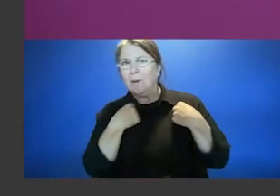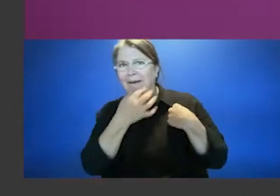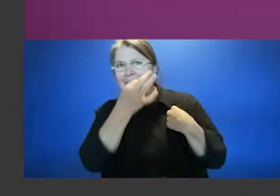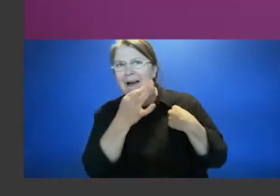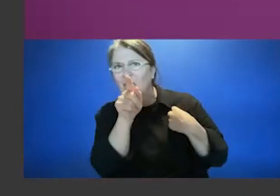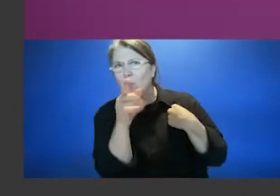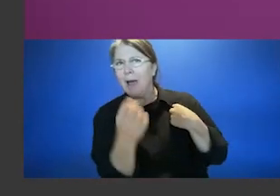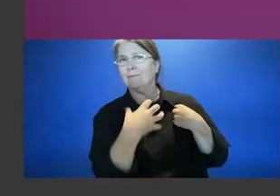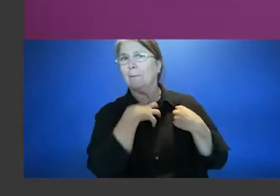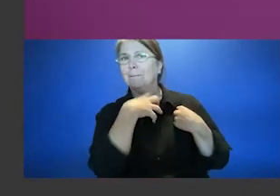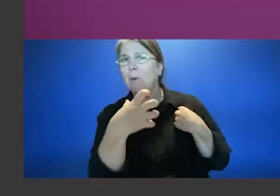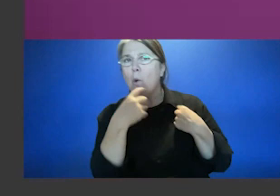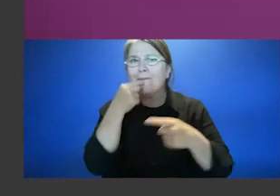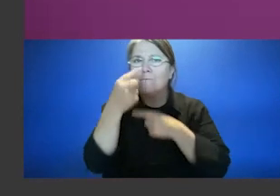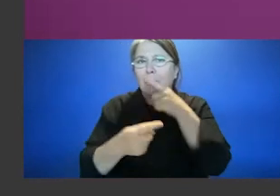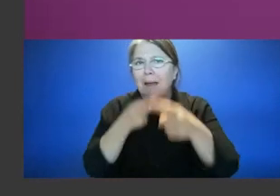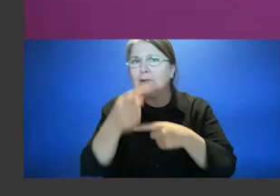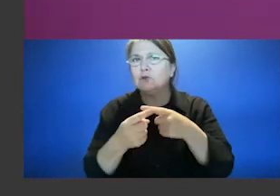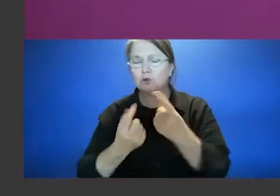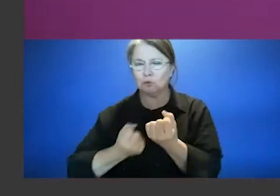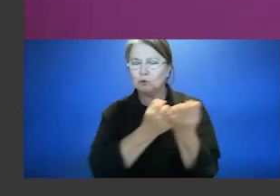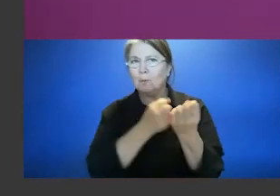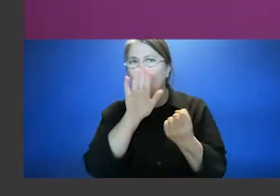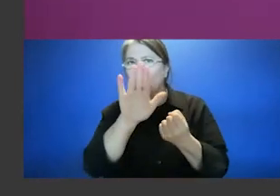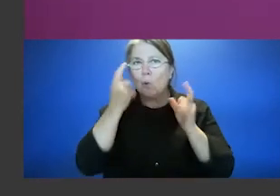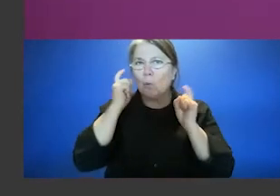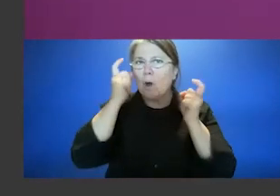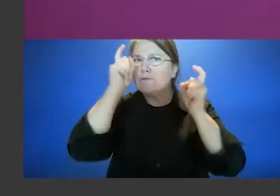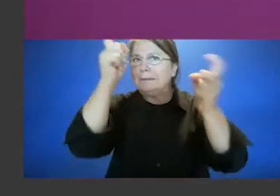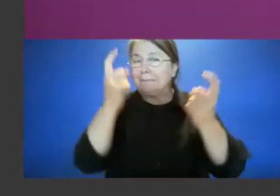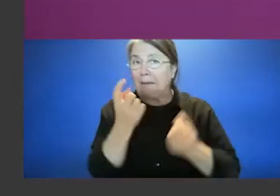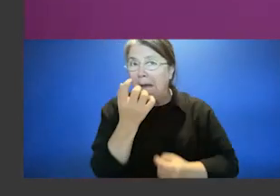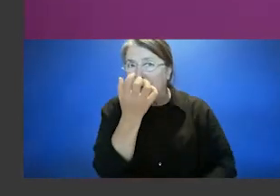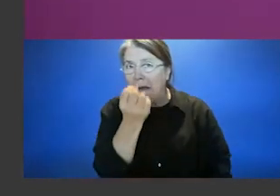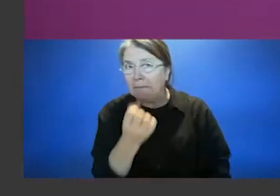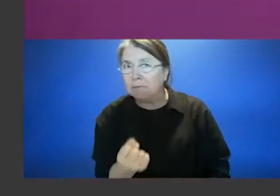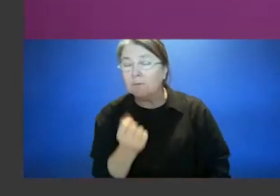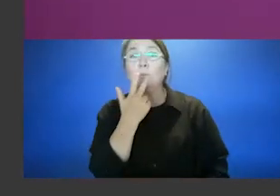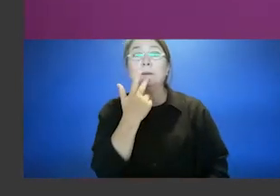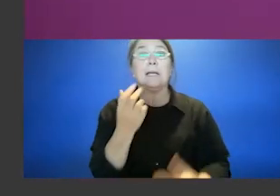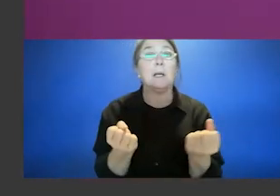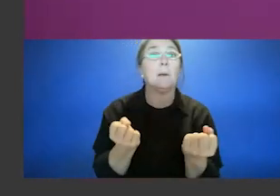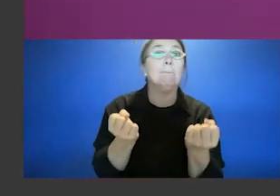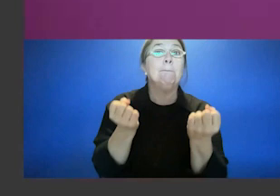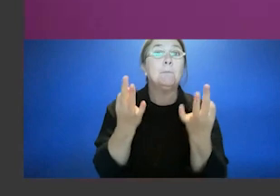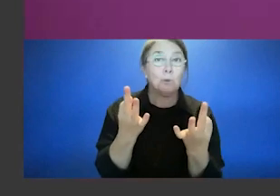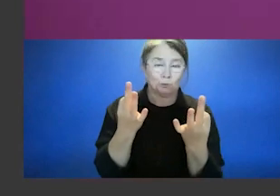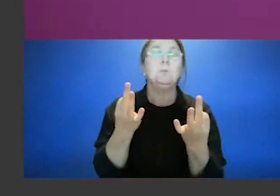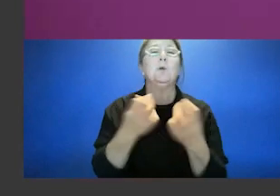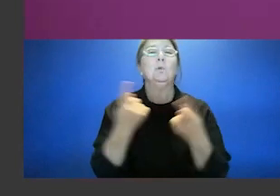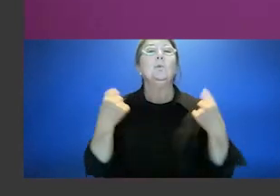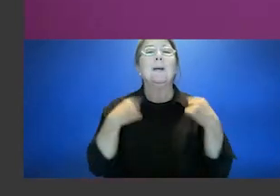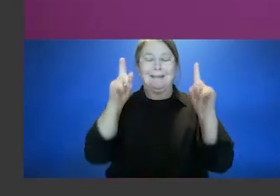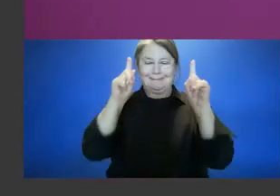that supports the concerns that are being raised? If there isn't, we will then proceed assessing that particular